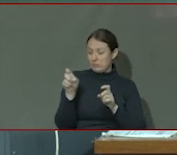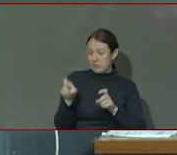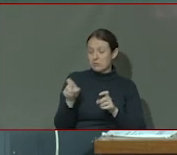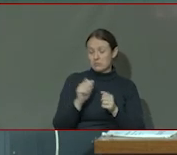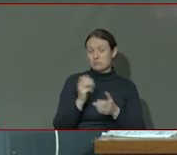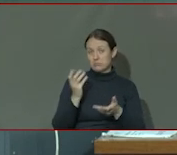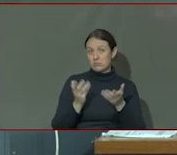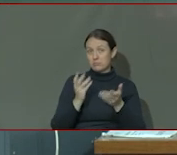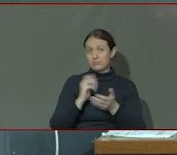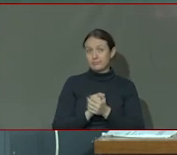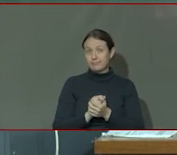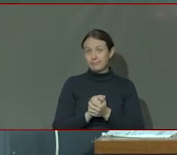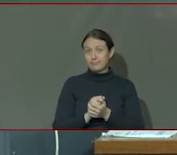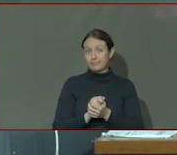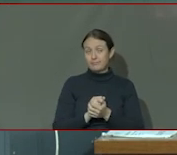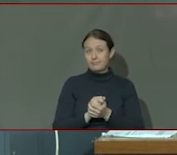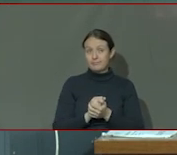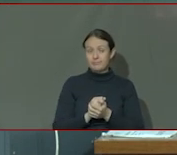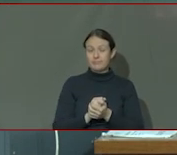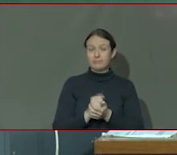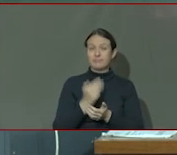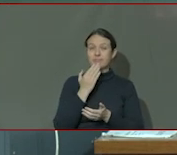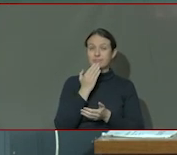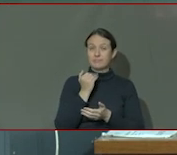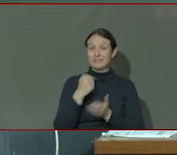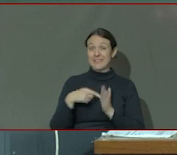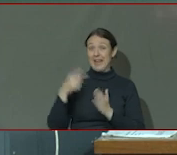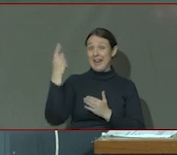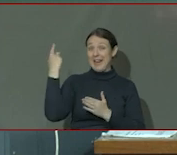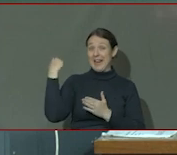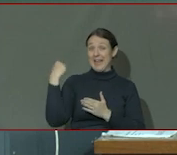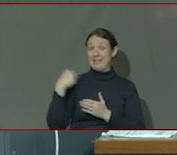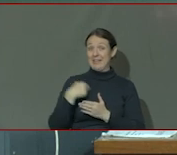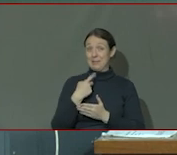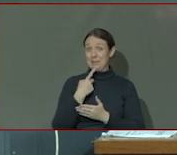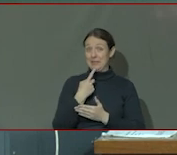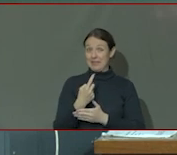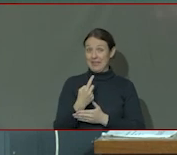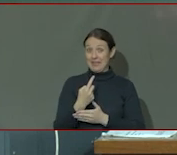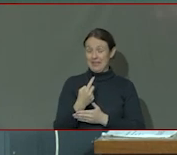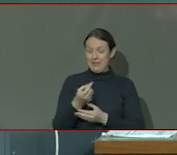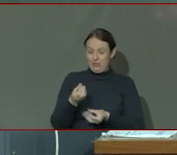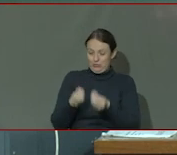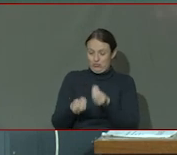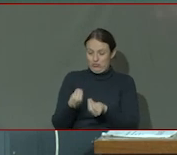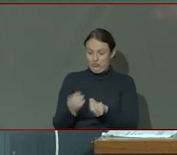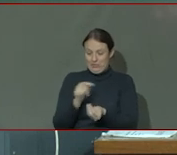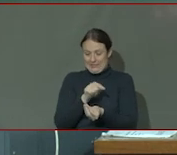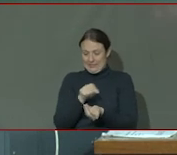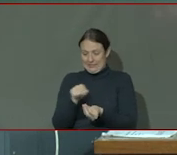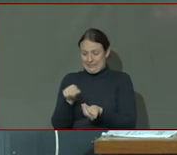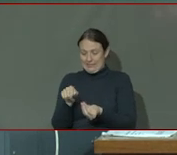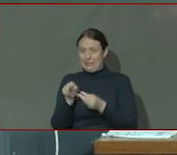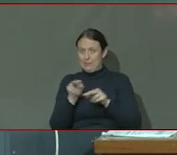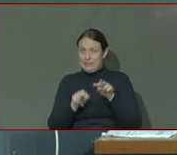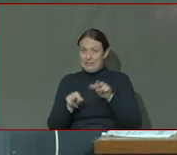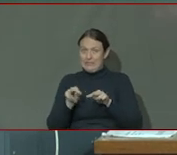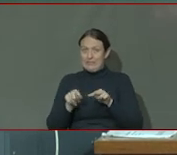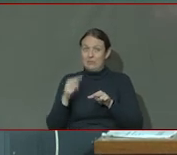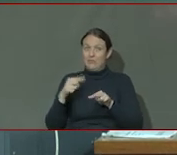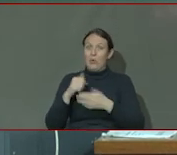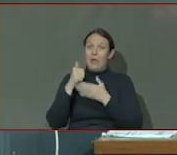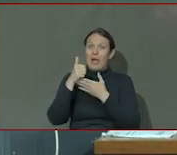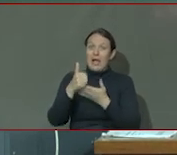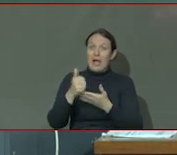May. Now, please, what I said last week, you look at the children to know what the genotype of the parents